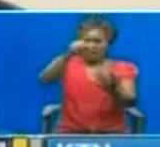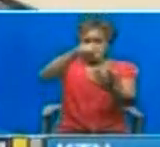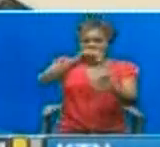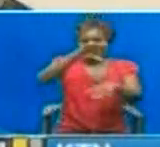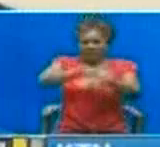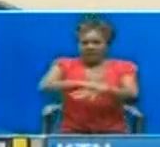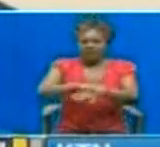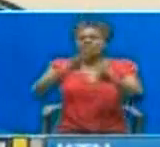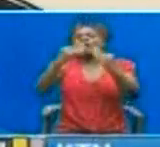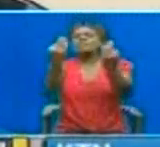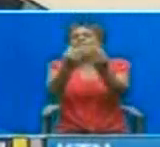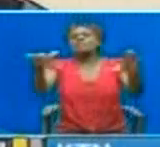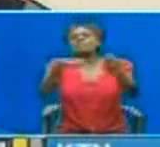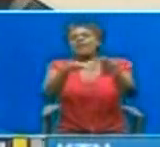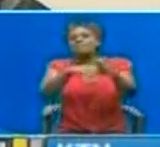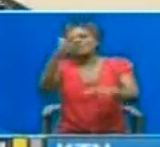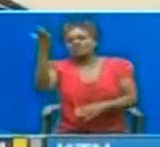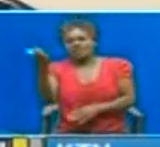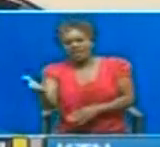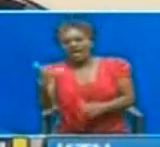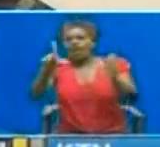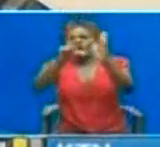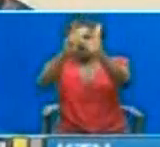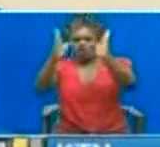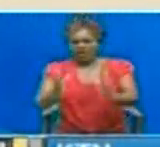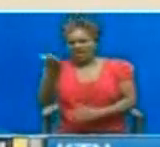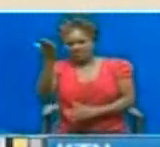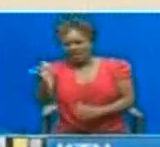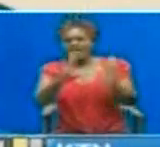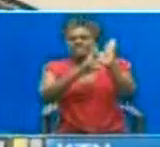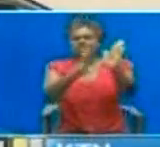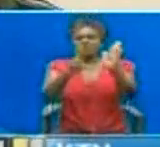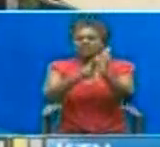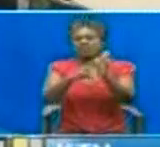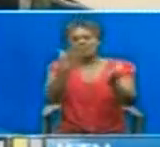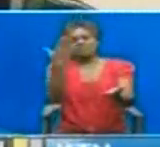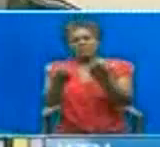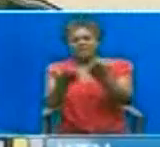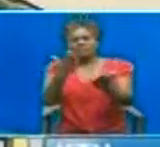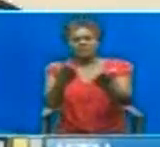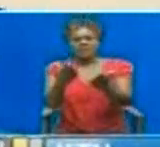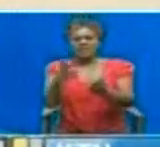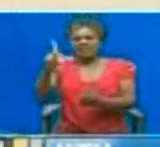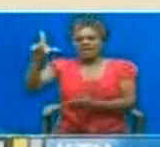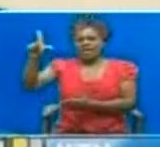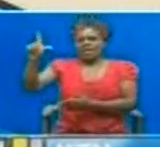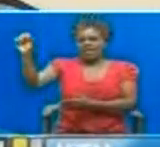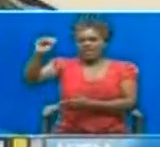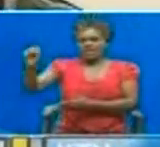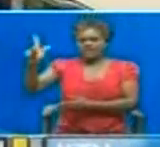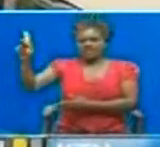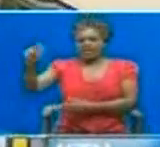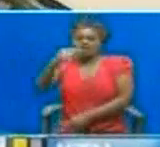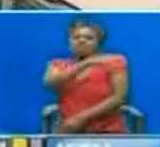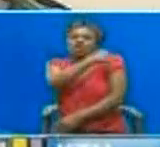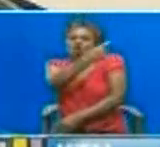the presence of the family, a lawyer, representatives, maybe for a representative from the LSK, a